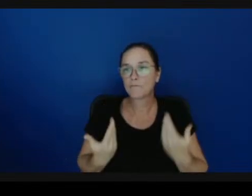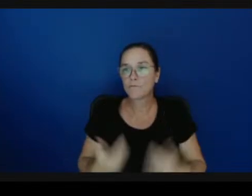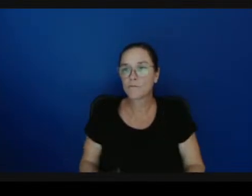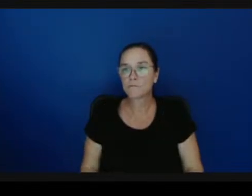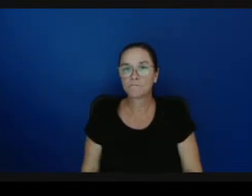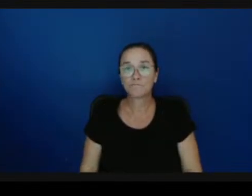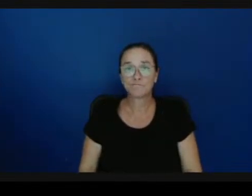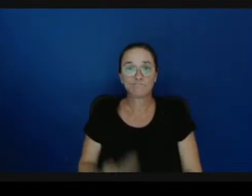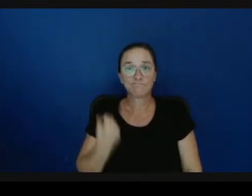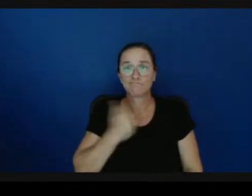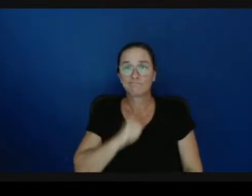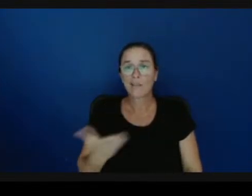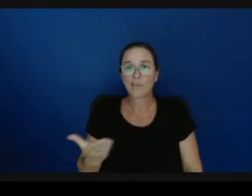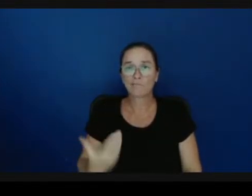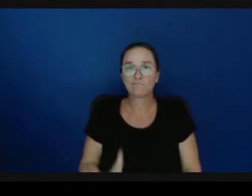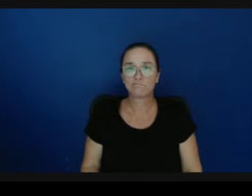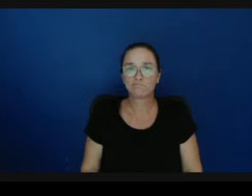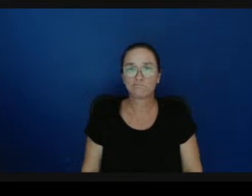Anything?